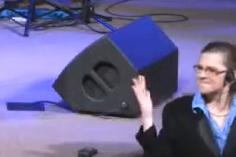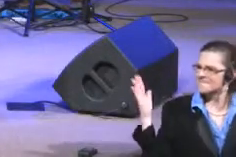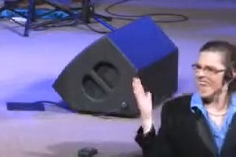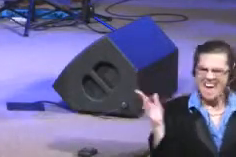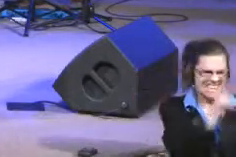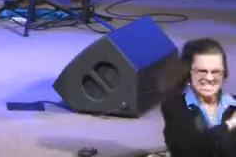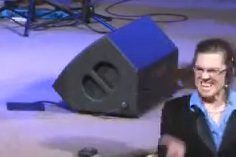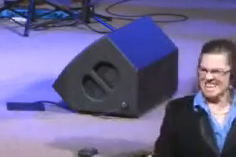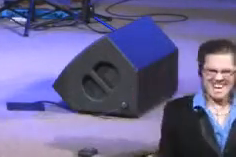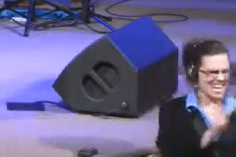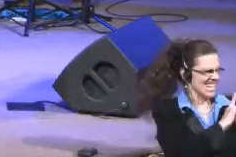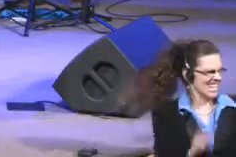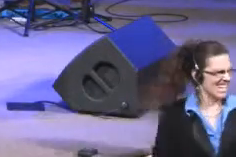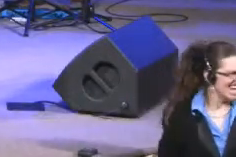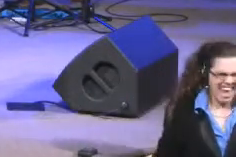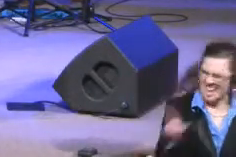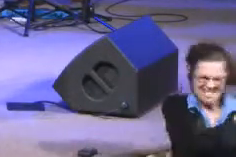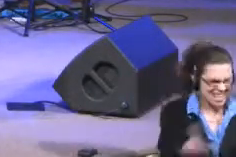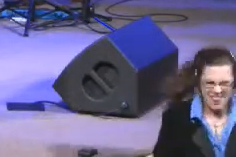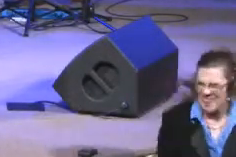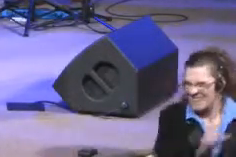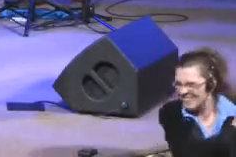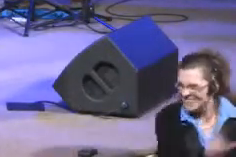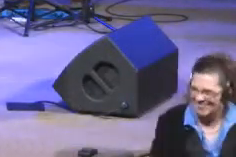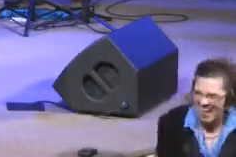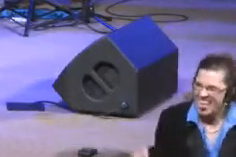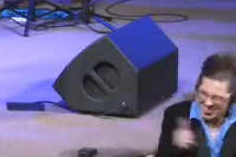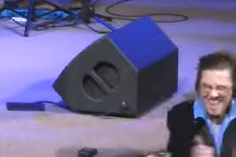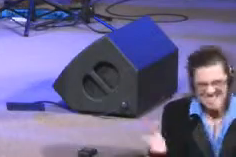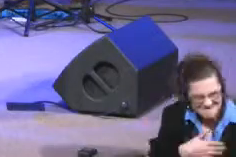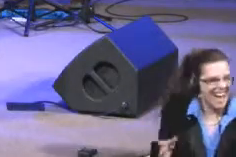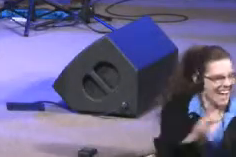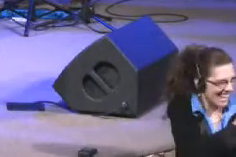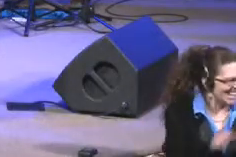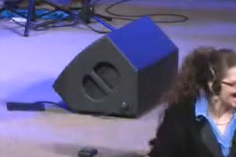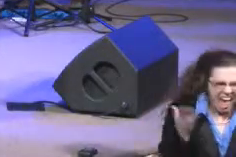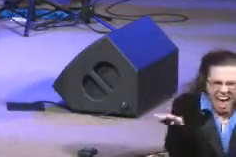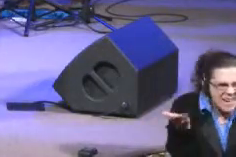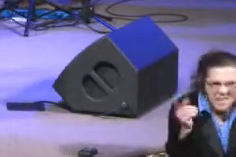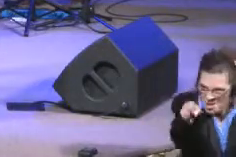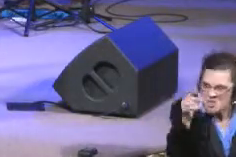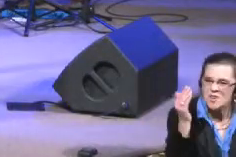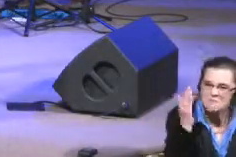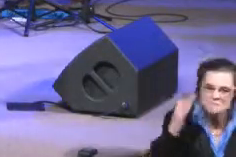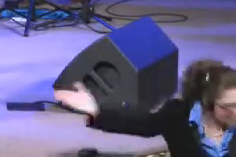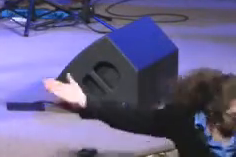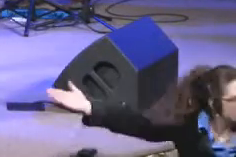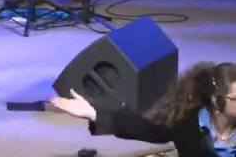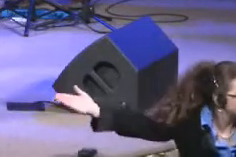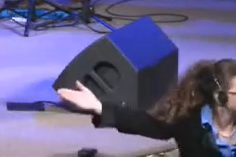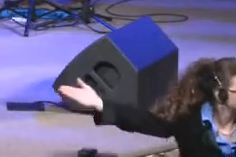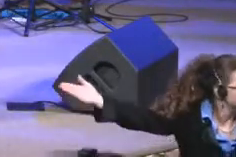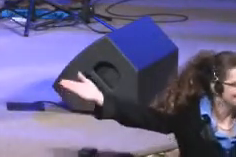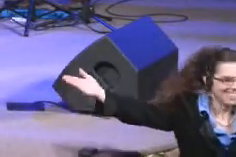of kings. He's still the Lord of lords. That's my king. I wonder today, do you know him?